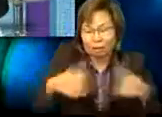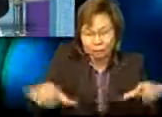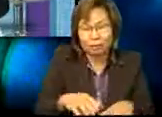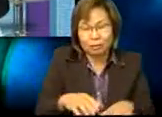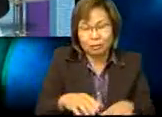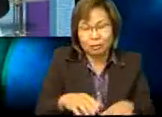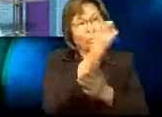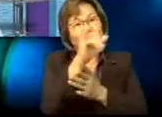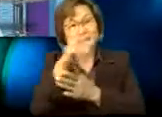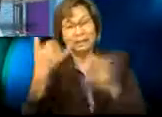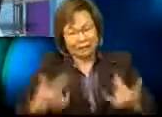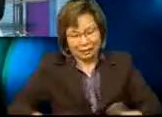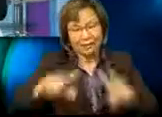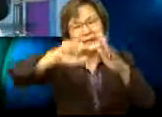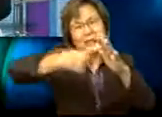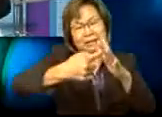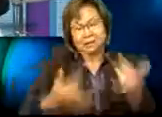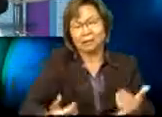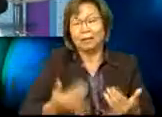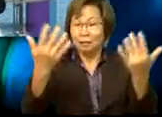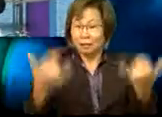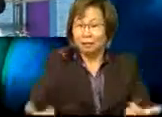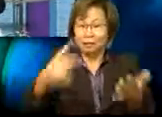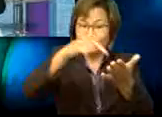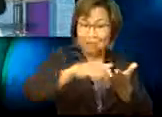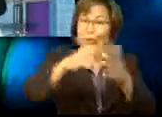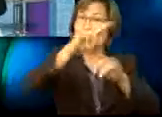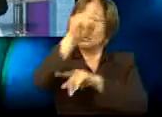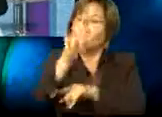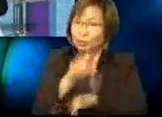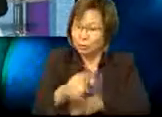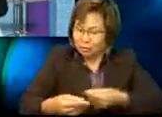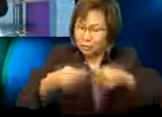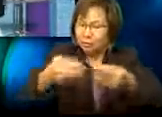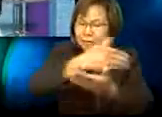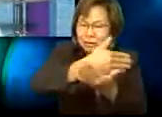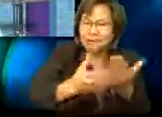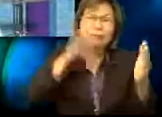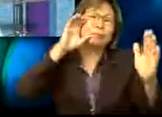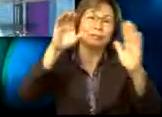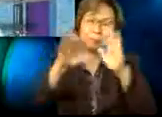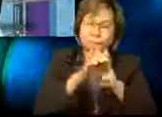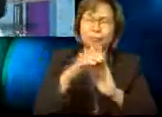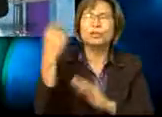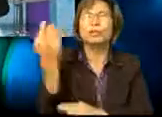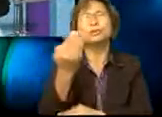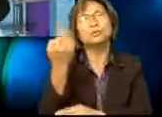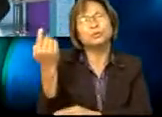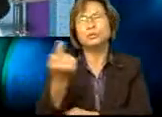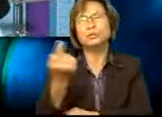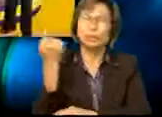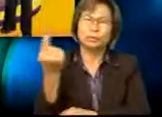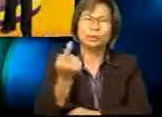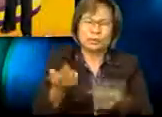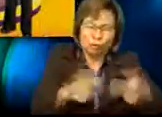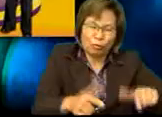started. Now, for this type of question, you'll be given some pictures, usually a series of events or